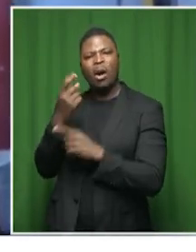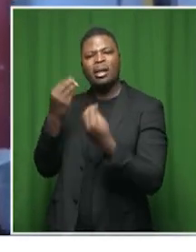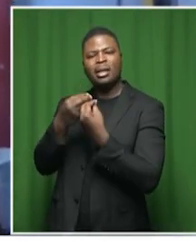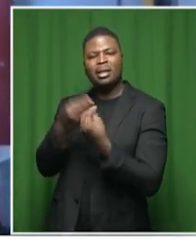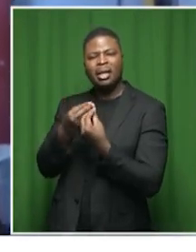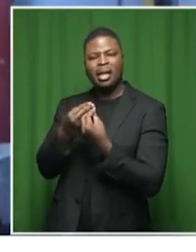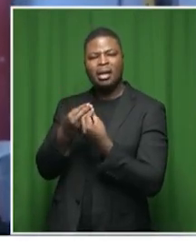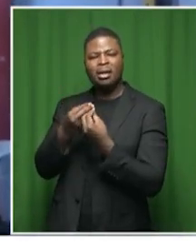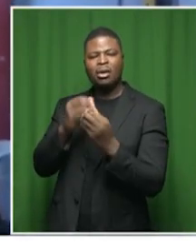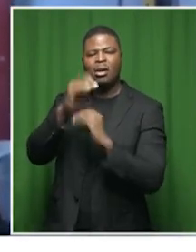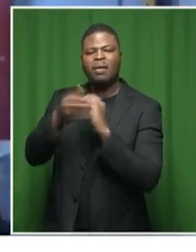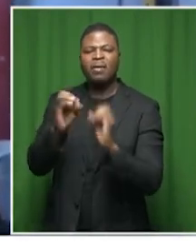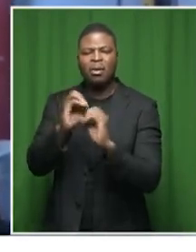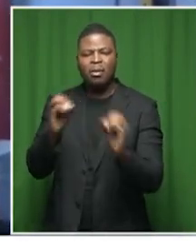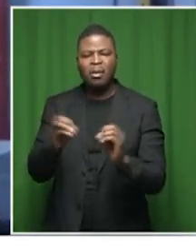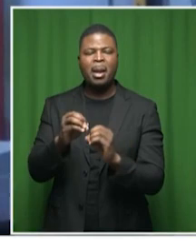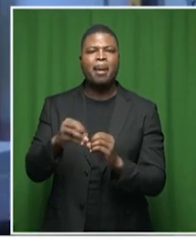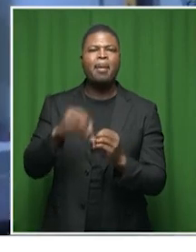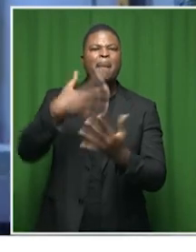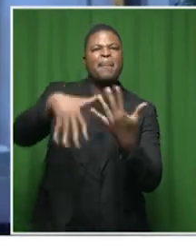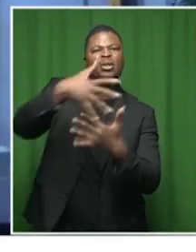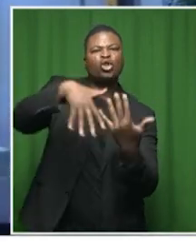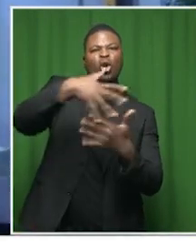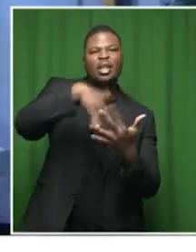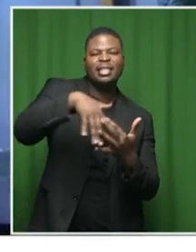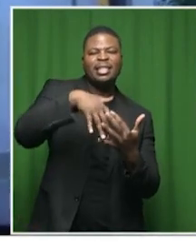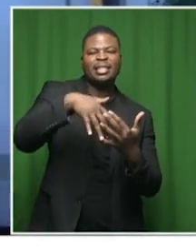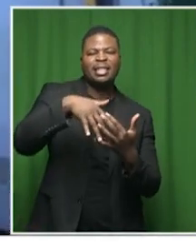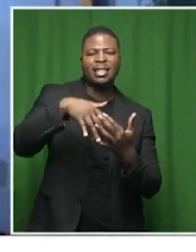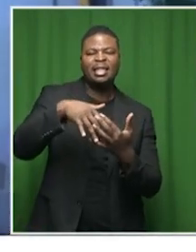there's a mixologist here as well. You're going